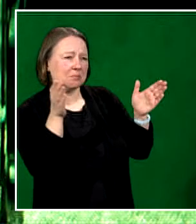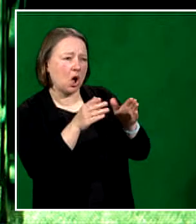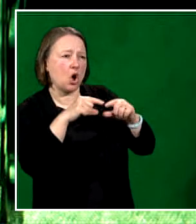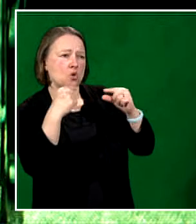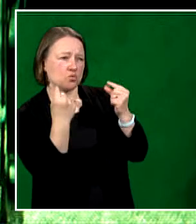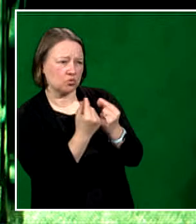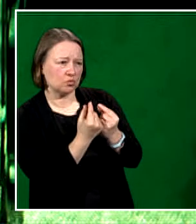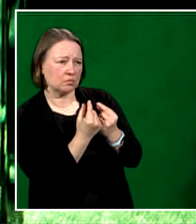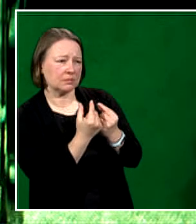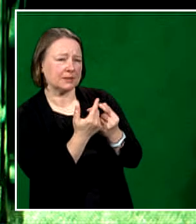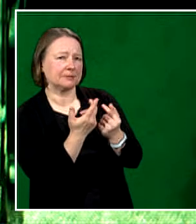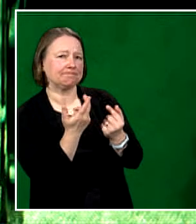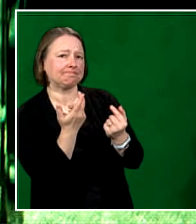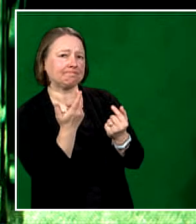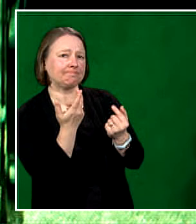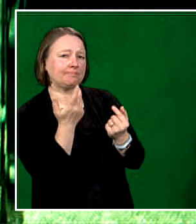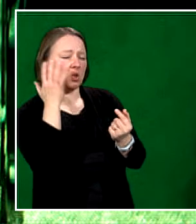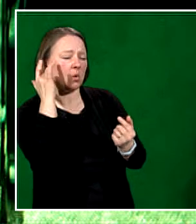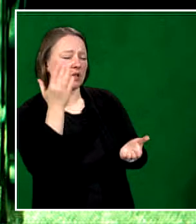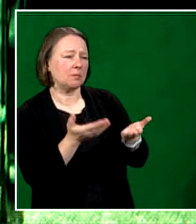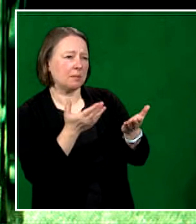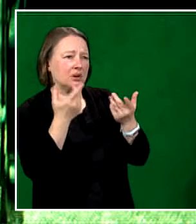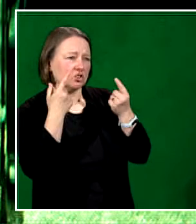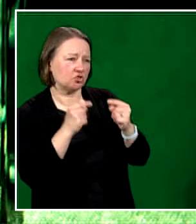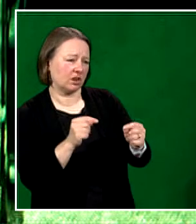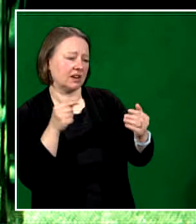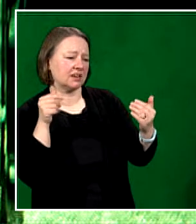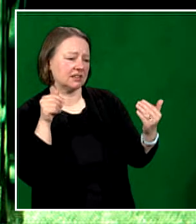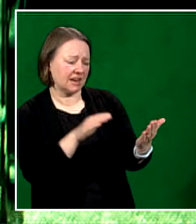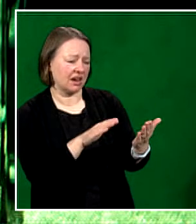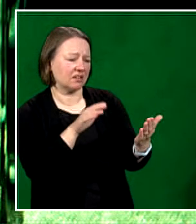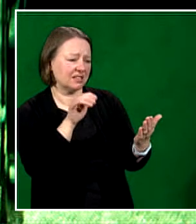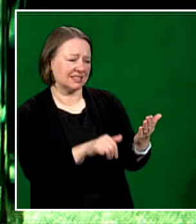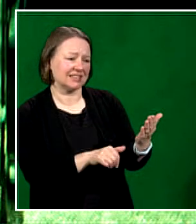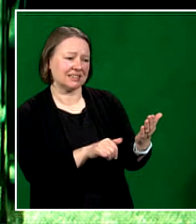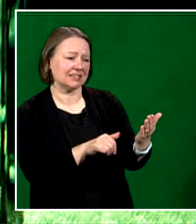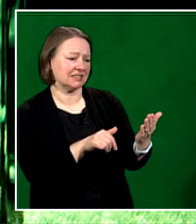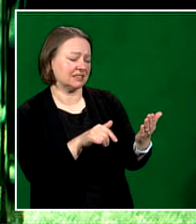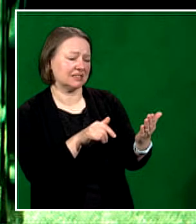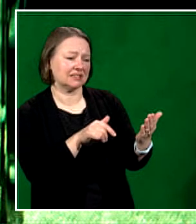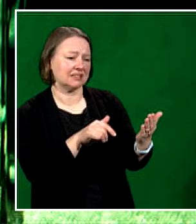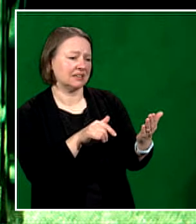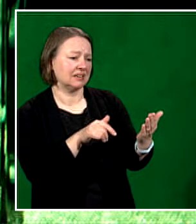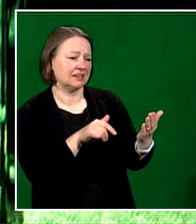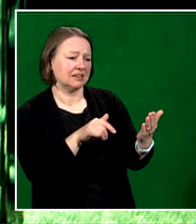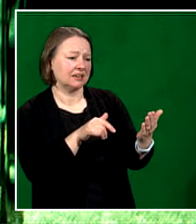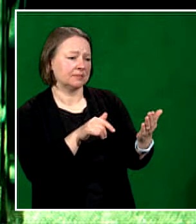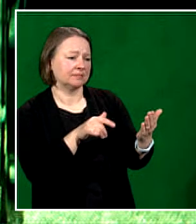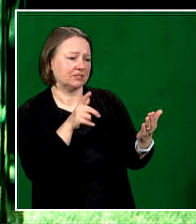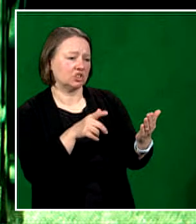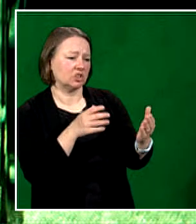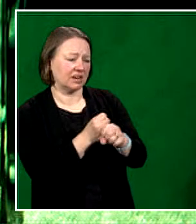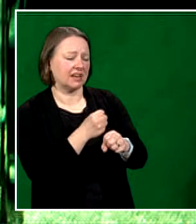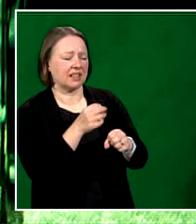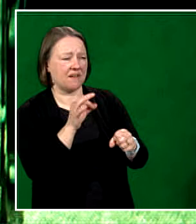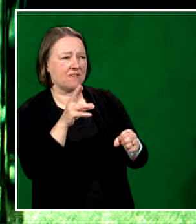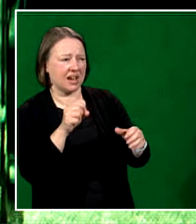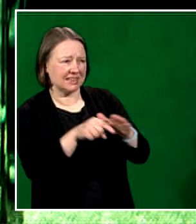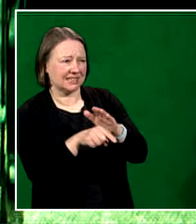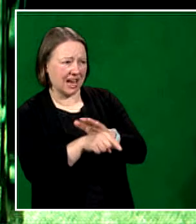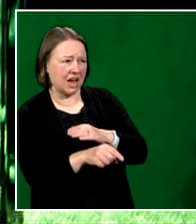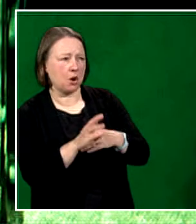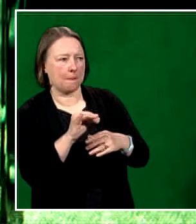group, might try to tackle this big effort to get a fungicide or a biocide